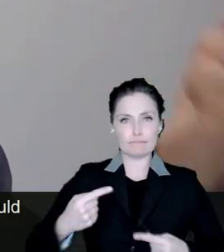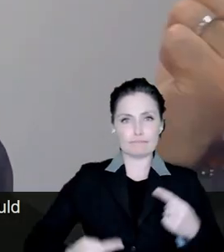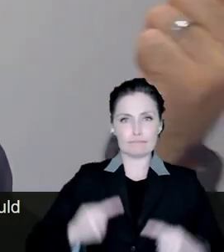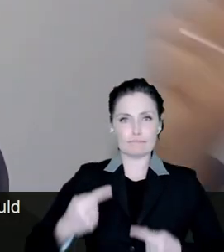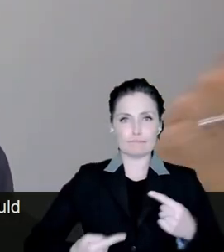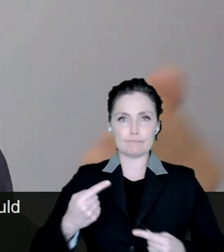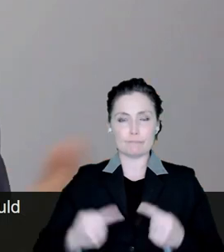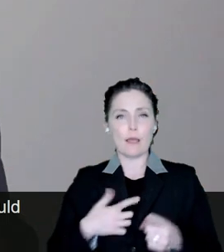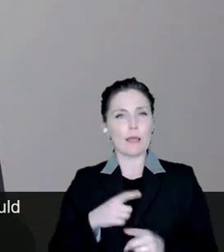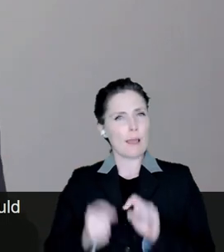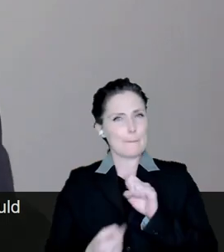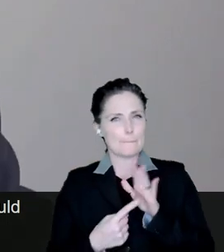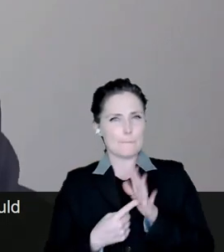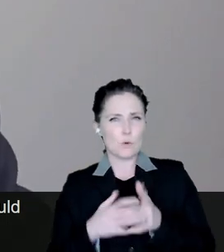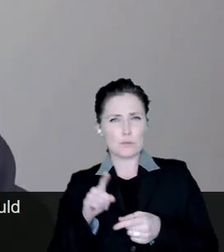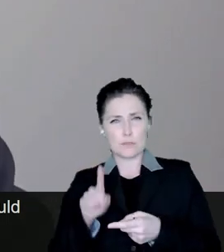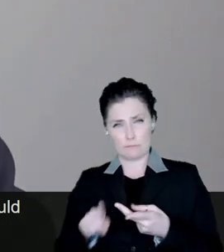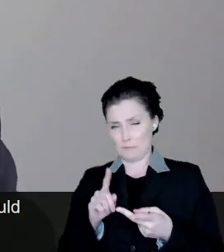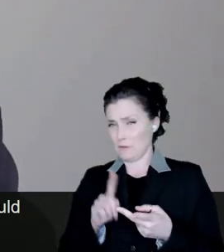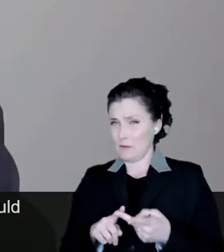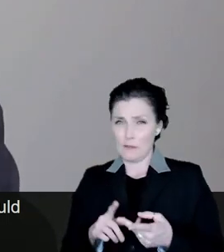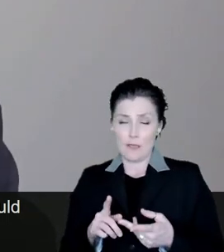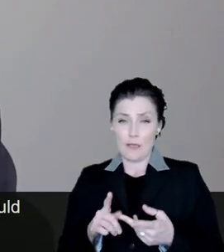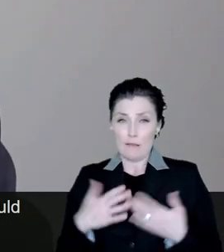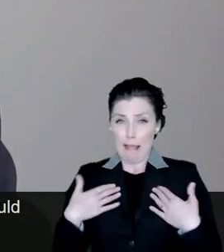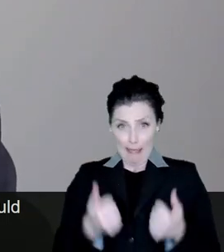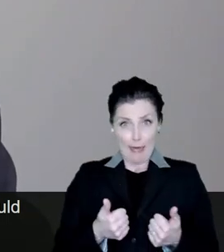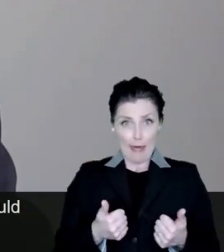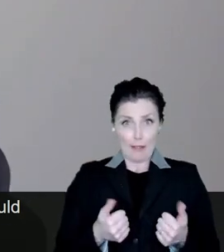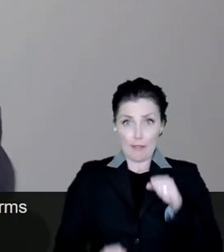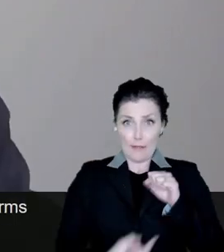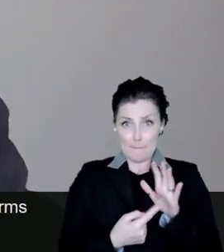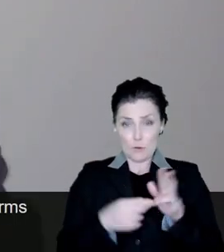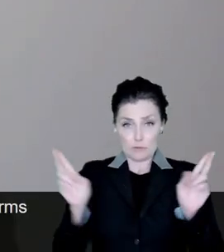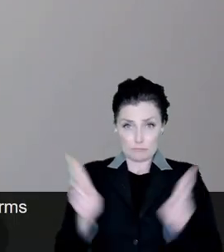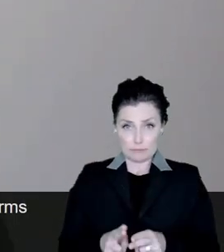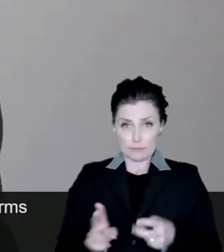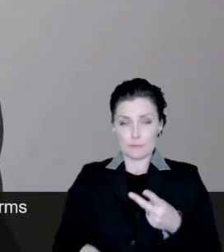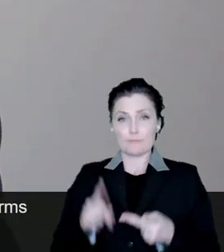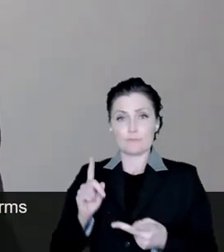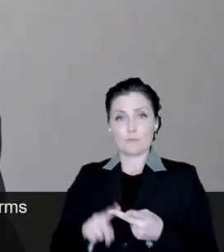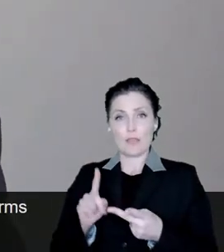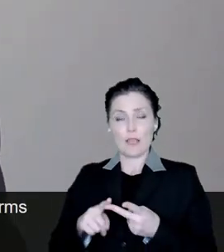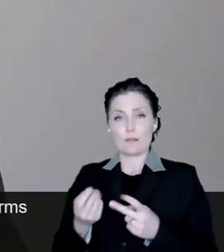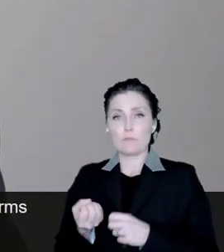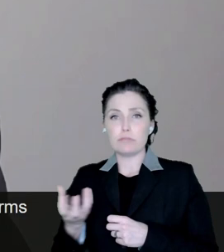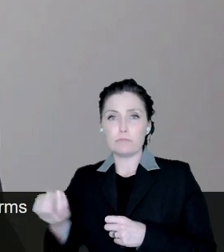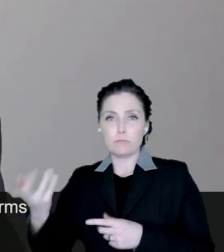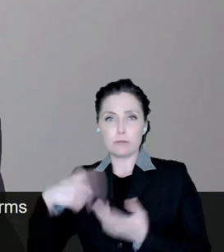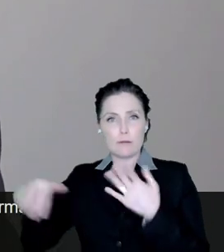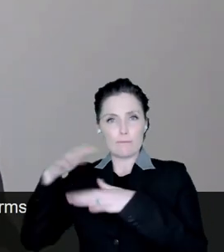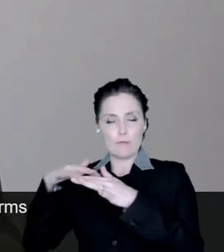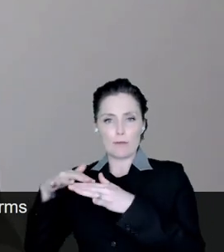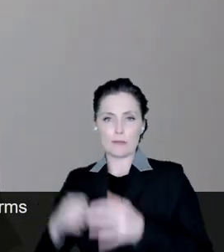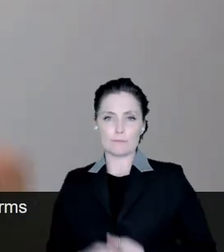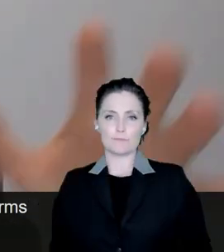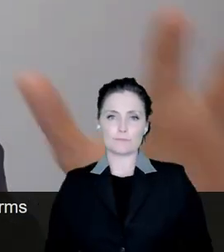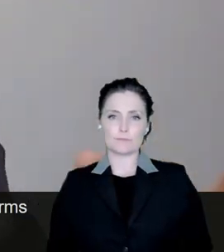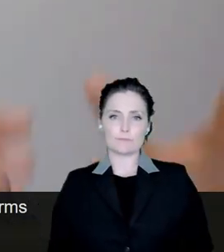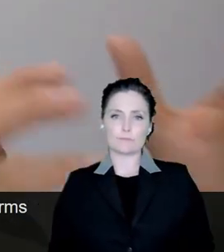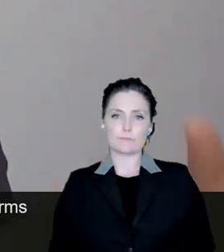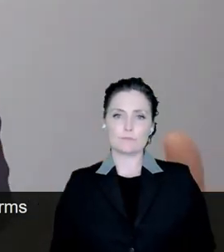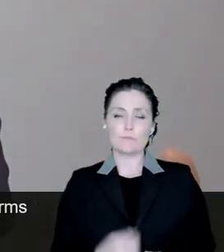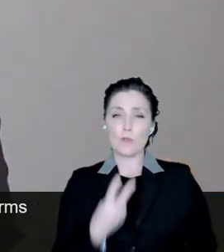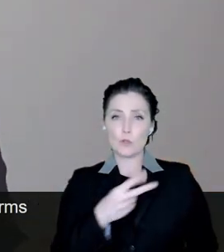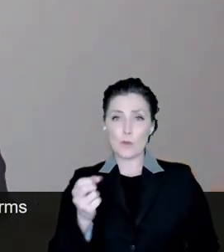gas emissions. So I've got an ambition to get to zero carbon by 2030. We're only going to get there by reducing